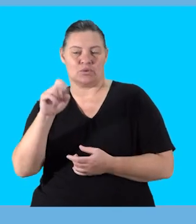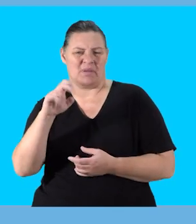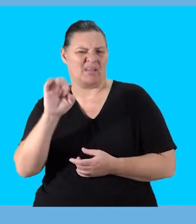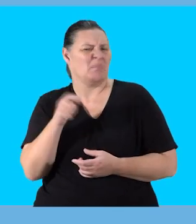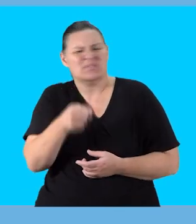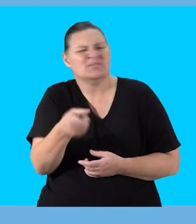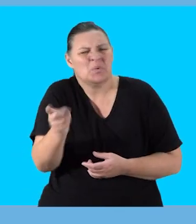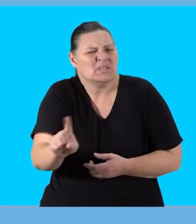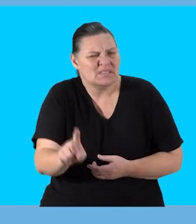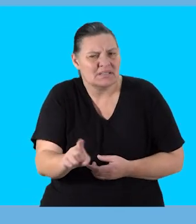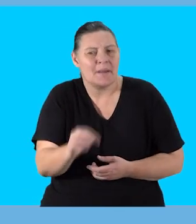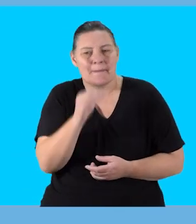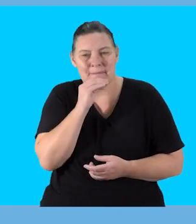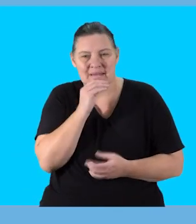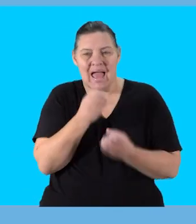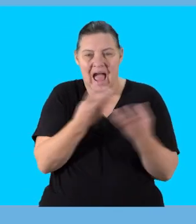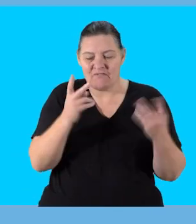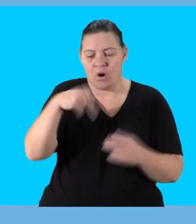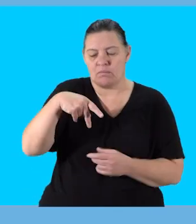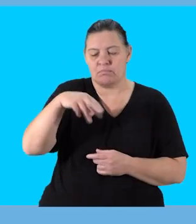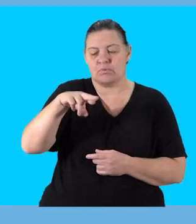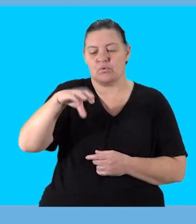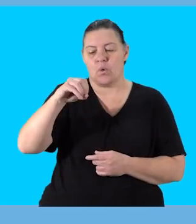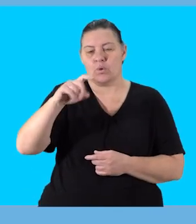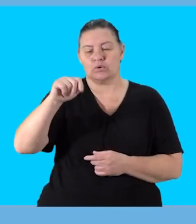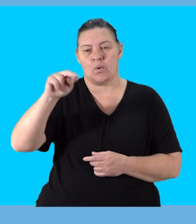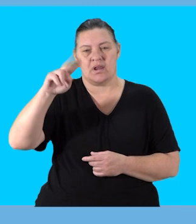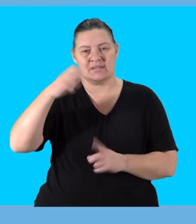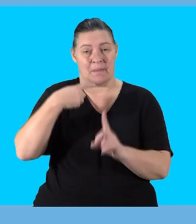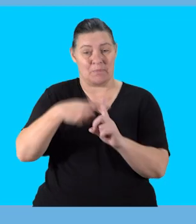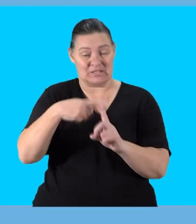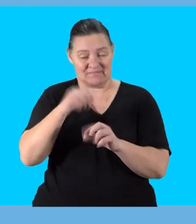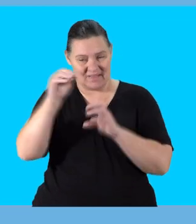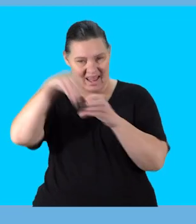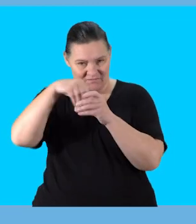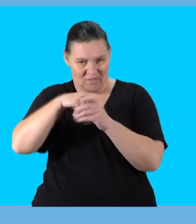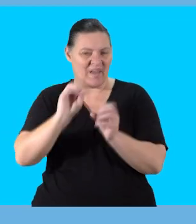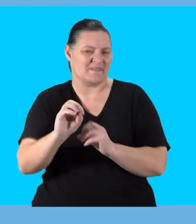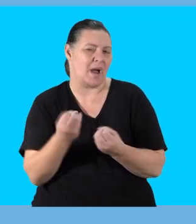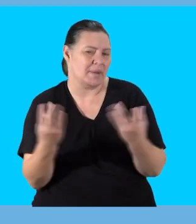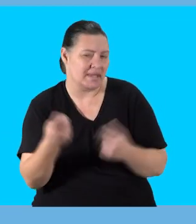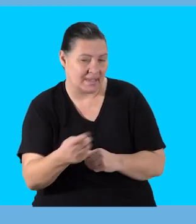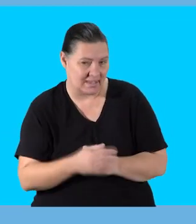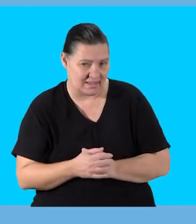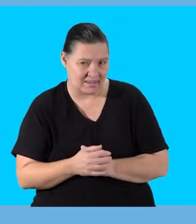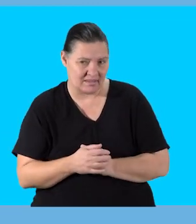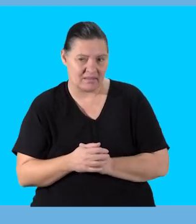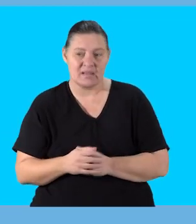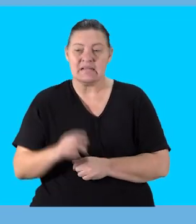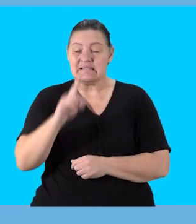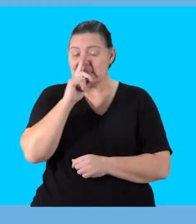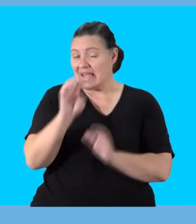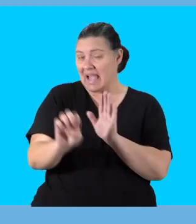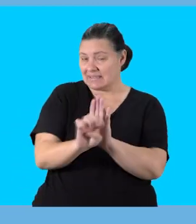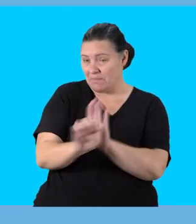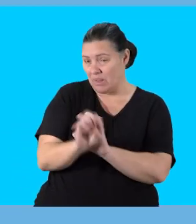So the atomic numbers, they are actually equals to the number of protons. They give us the number of protons that each element has. And then as we